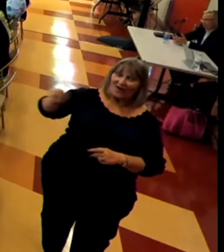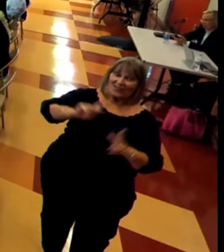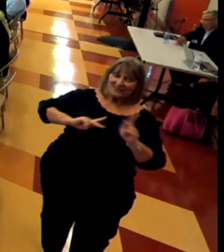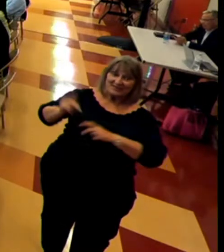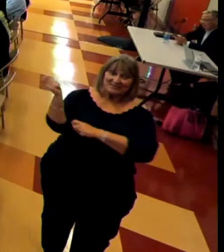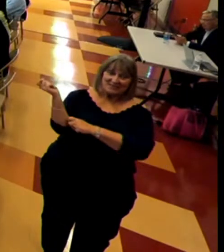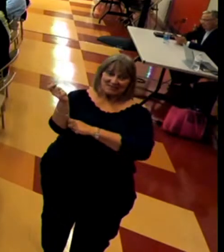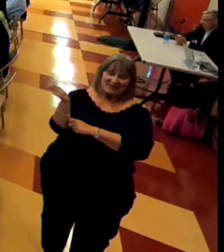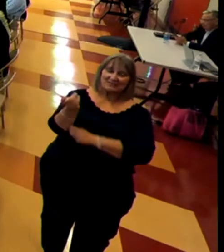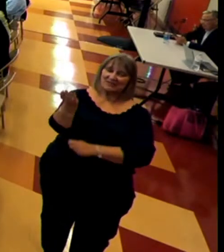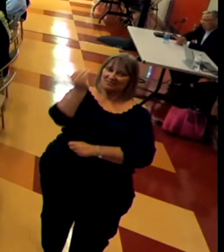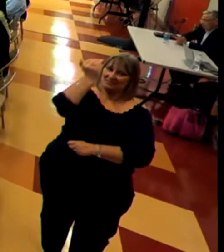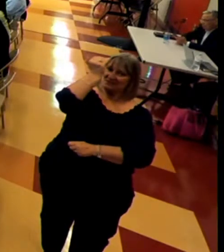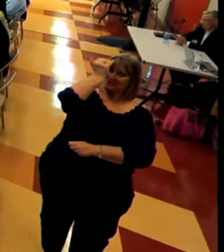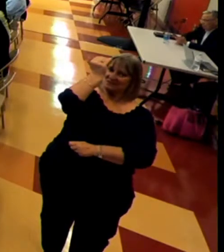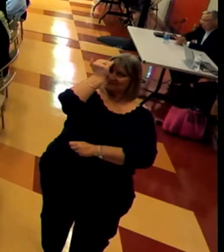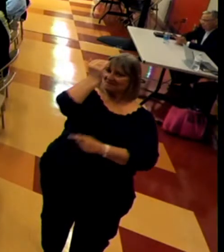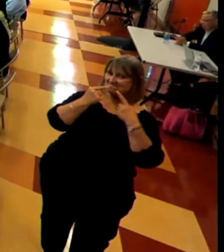And